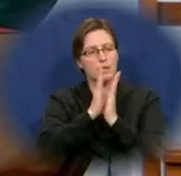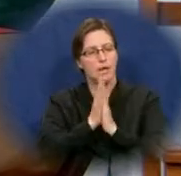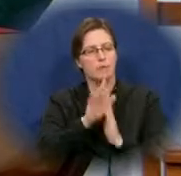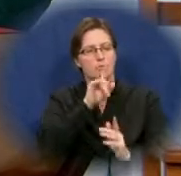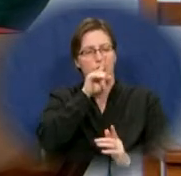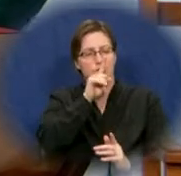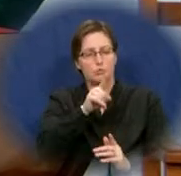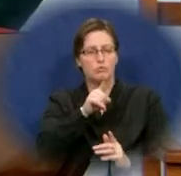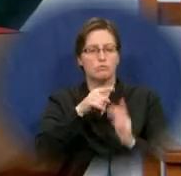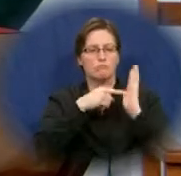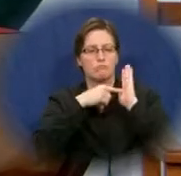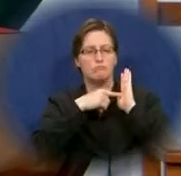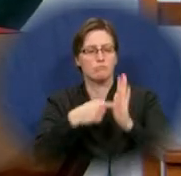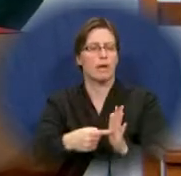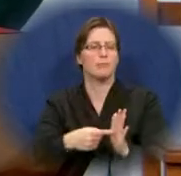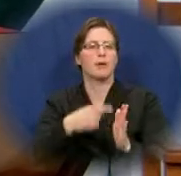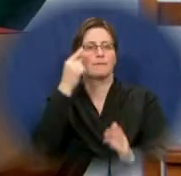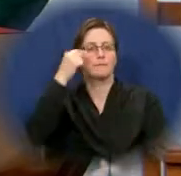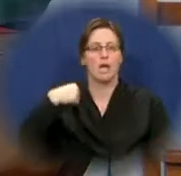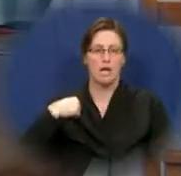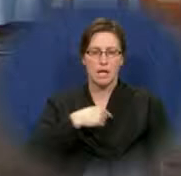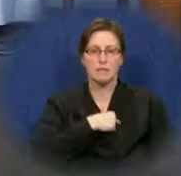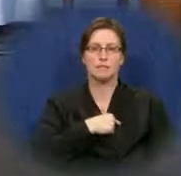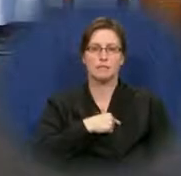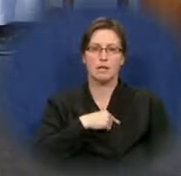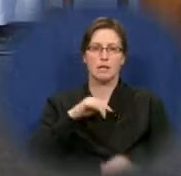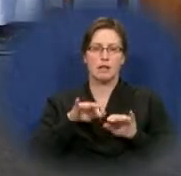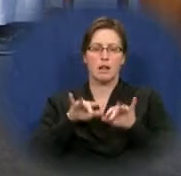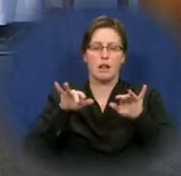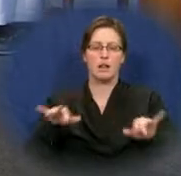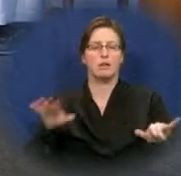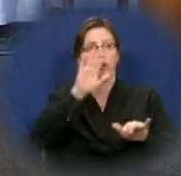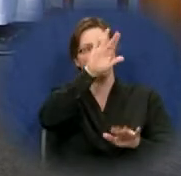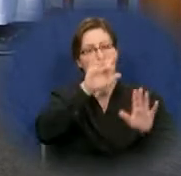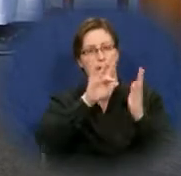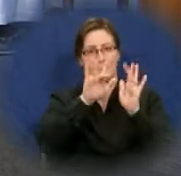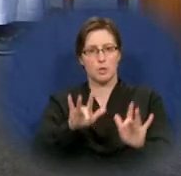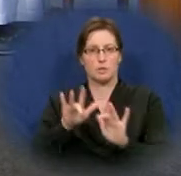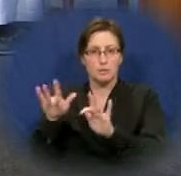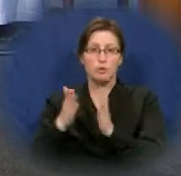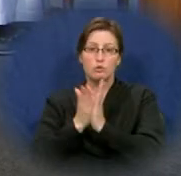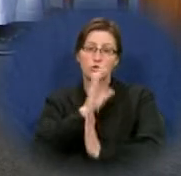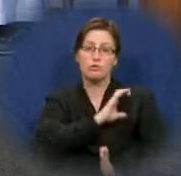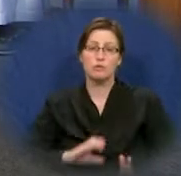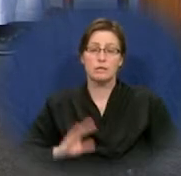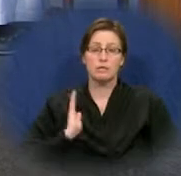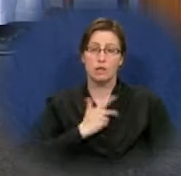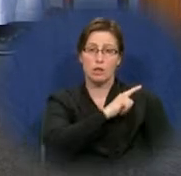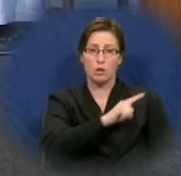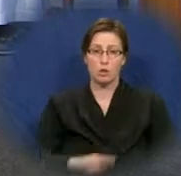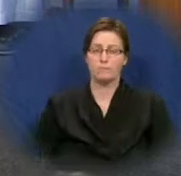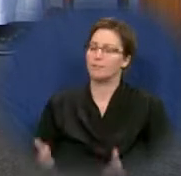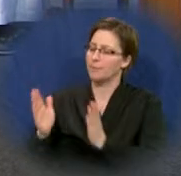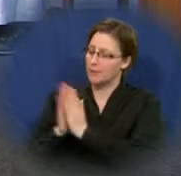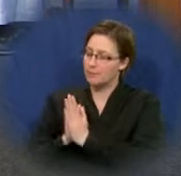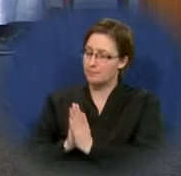pure oblation, and for us a holy outpouring of your mercy. Through Christ our Lord.